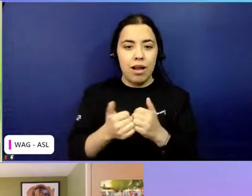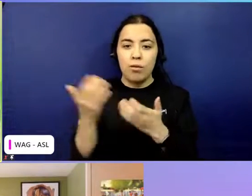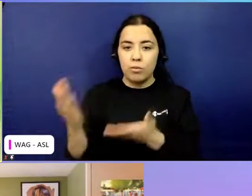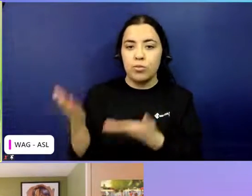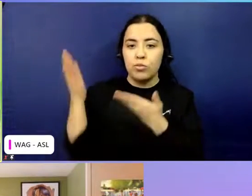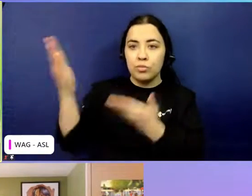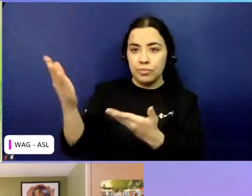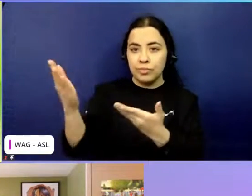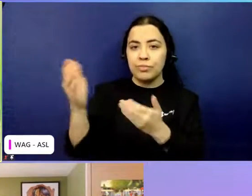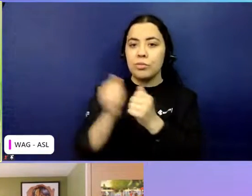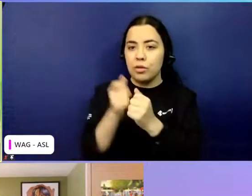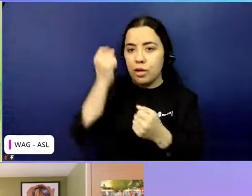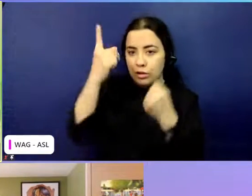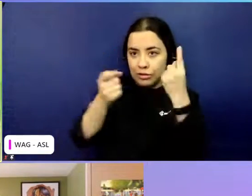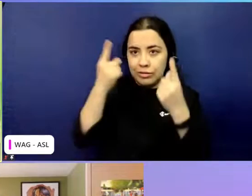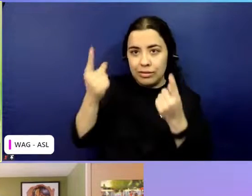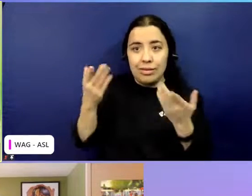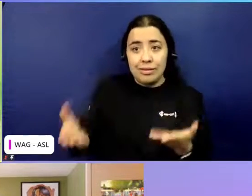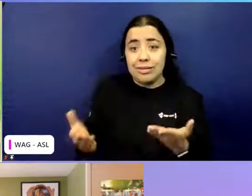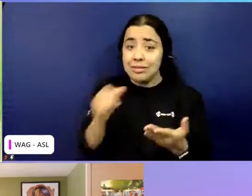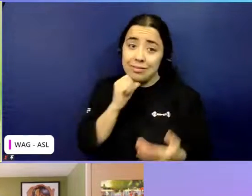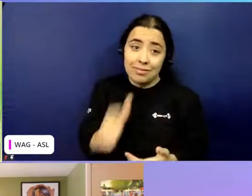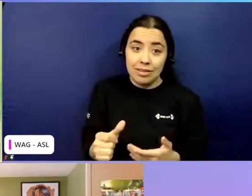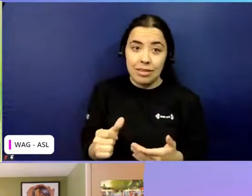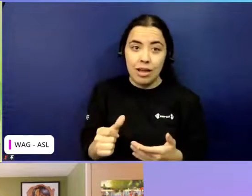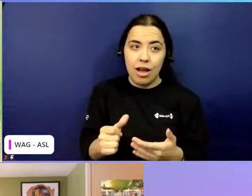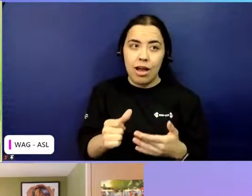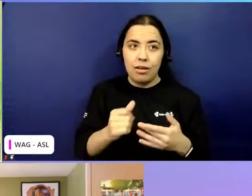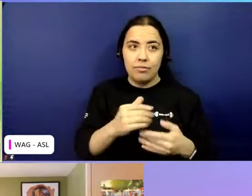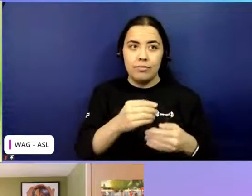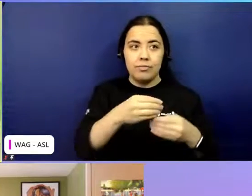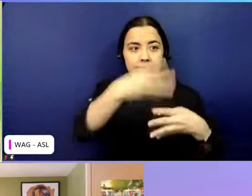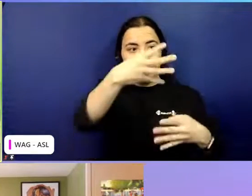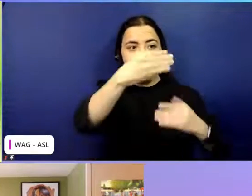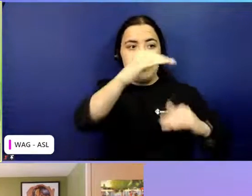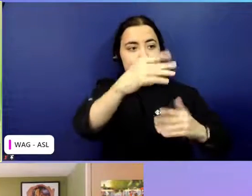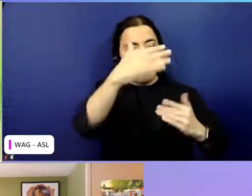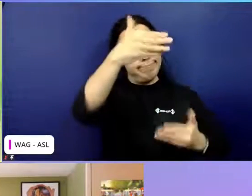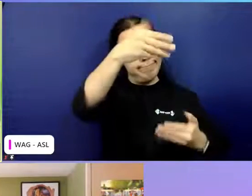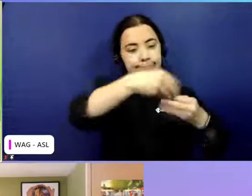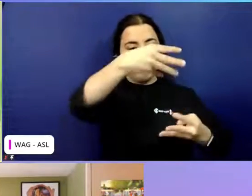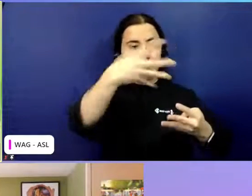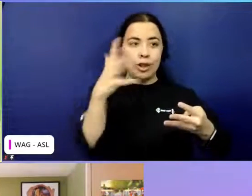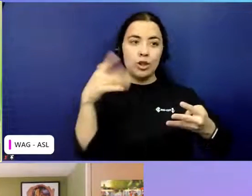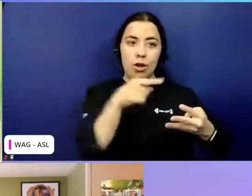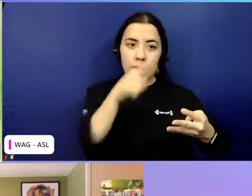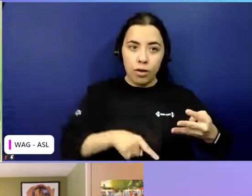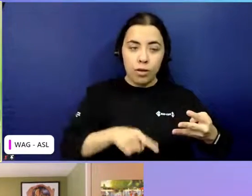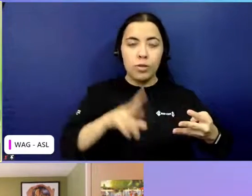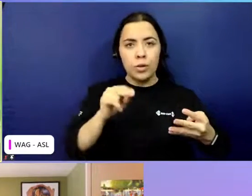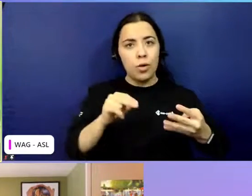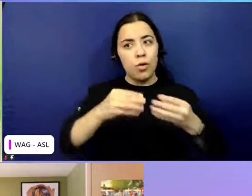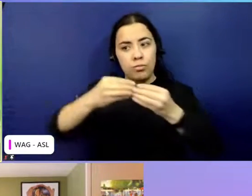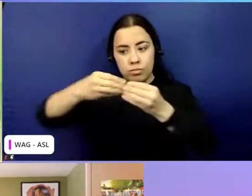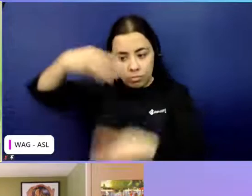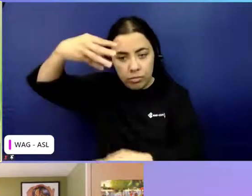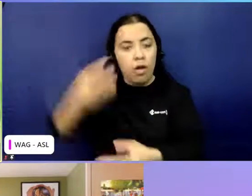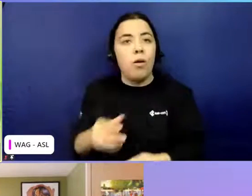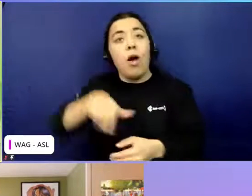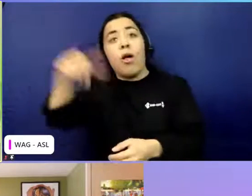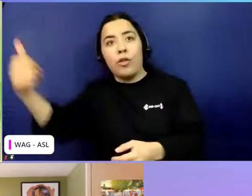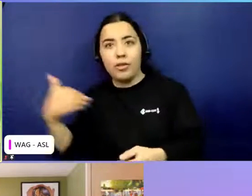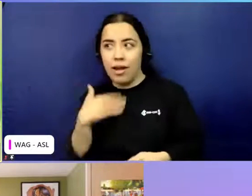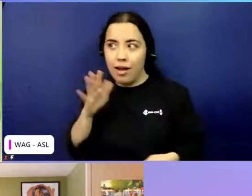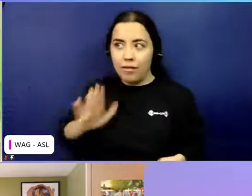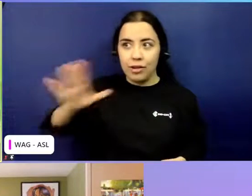present, with the understanding that this is neither an exhaustive list, nor is it a story of every lived experience.